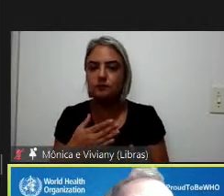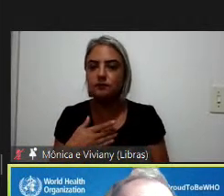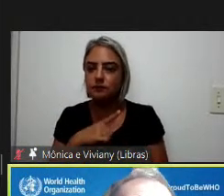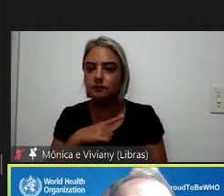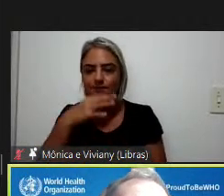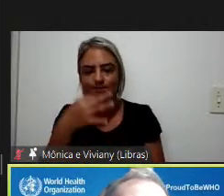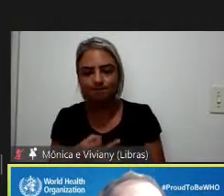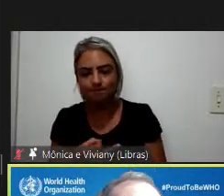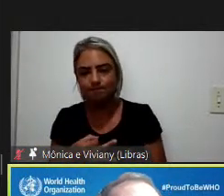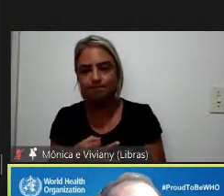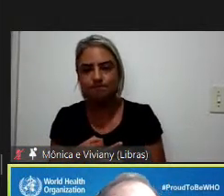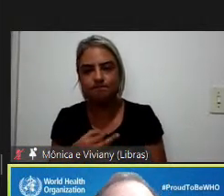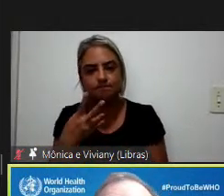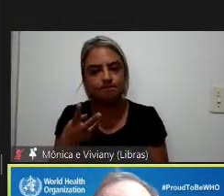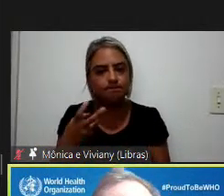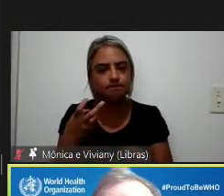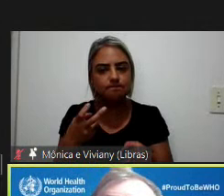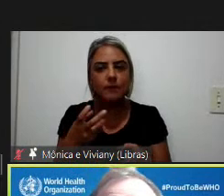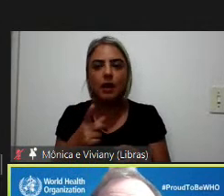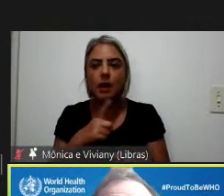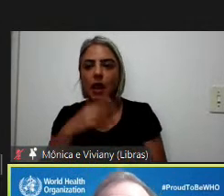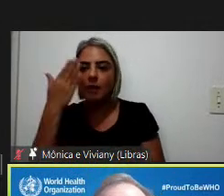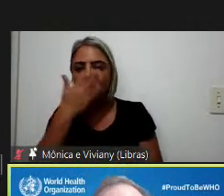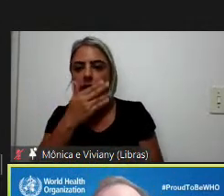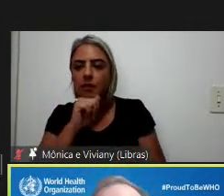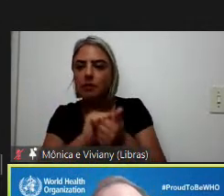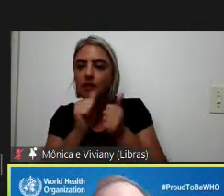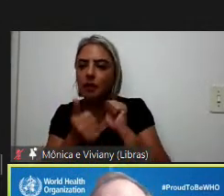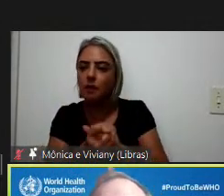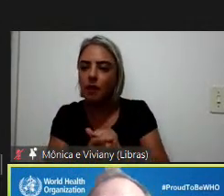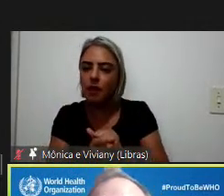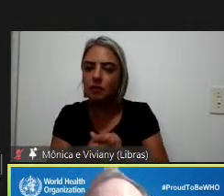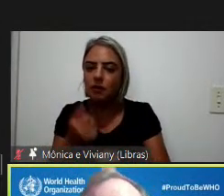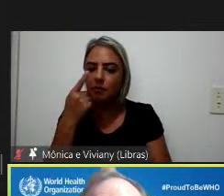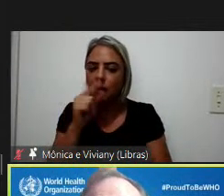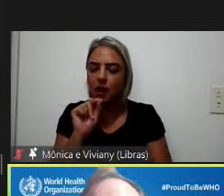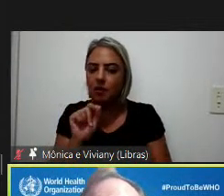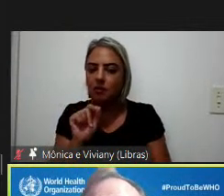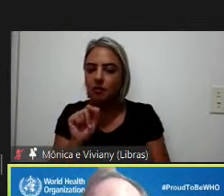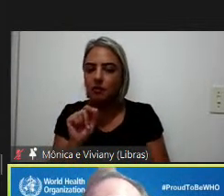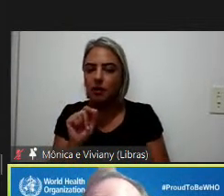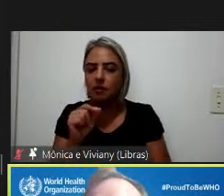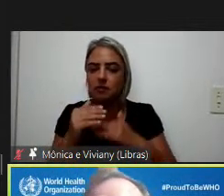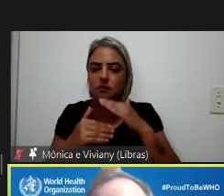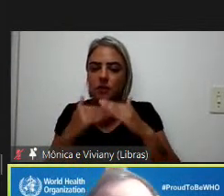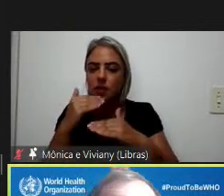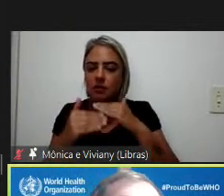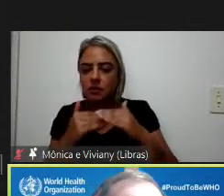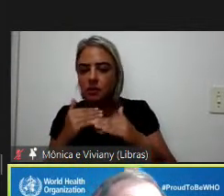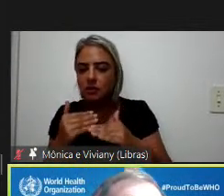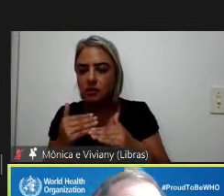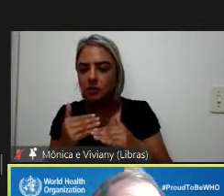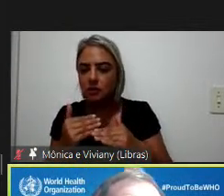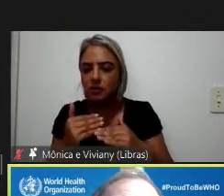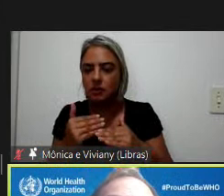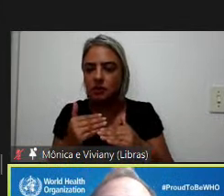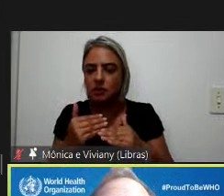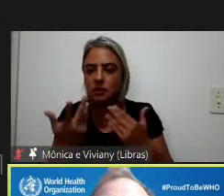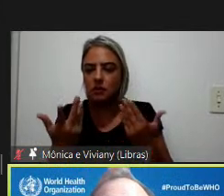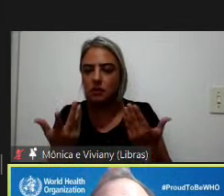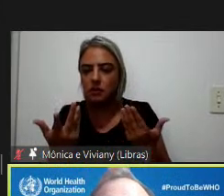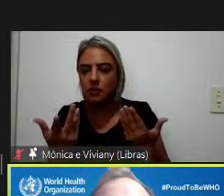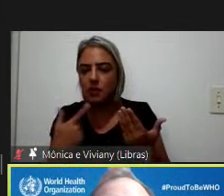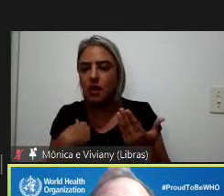an adequate evidence-based prioritization process to indicate to each country which kind of nutrition services need